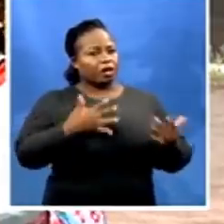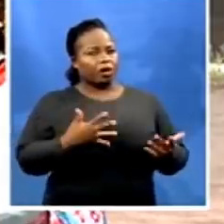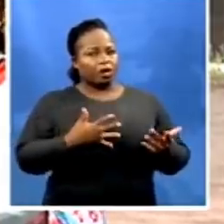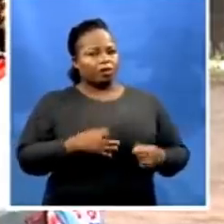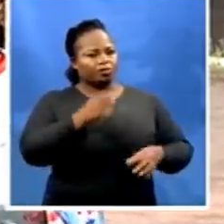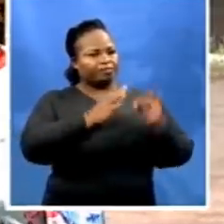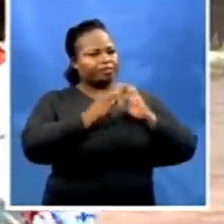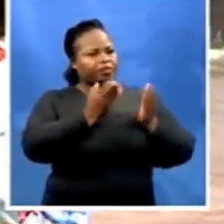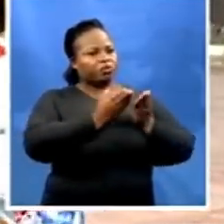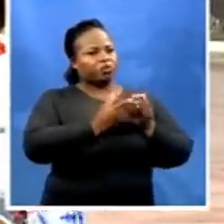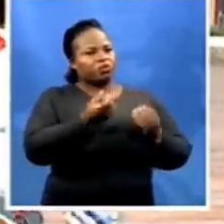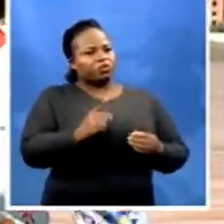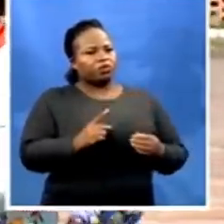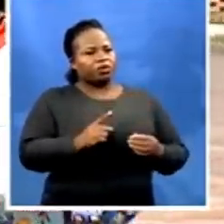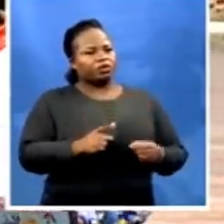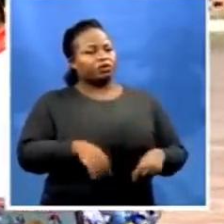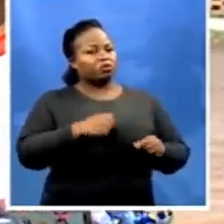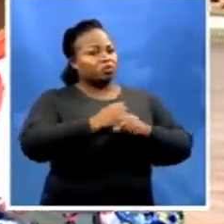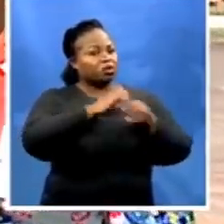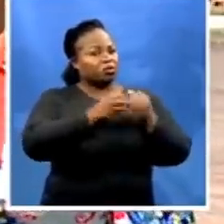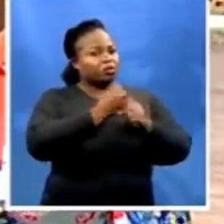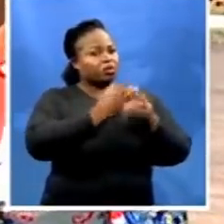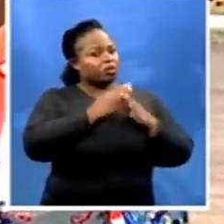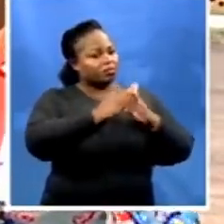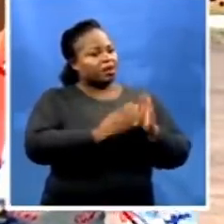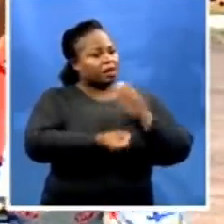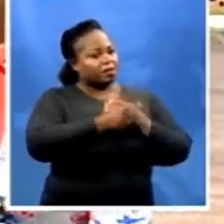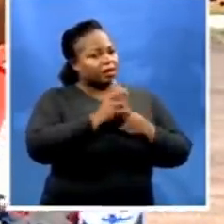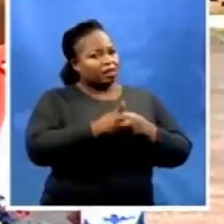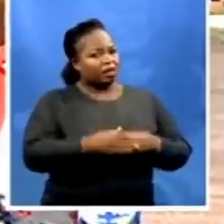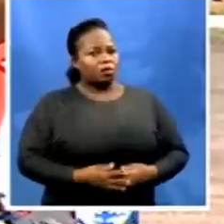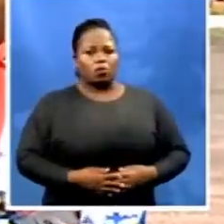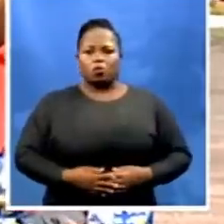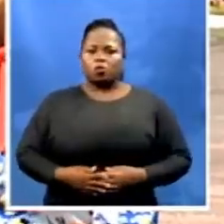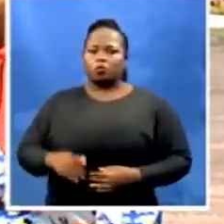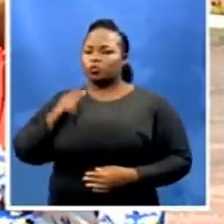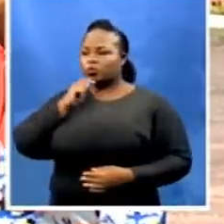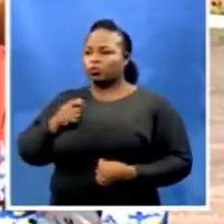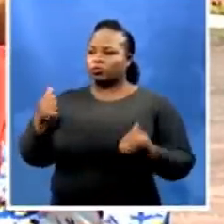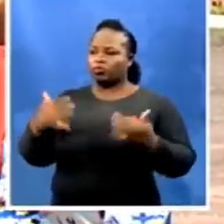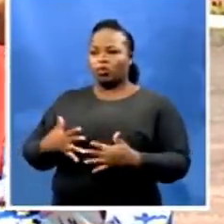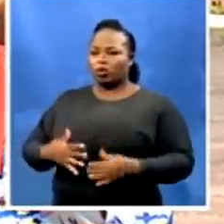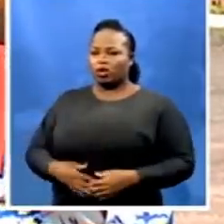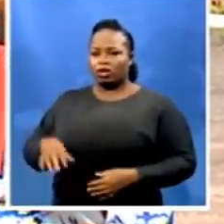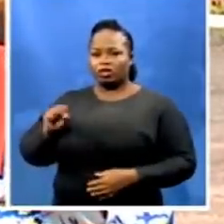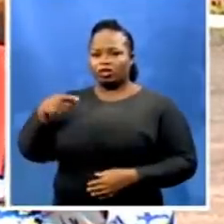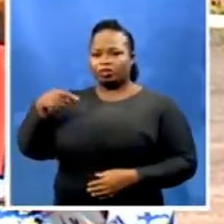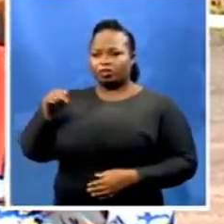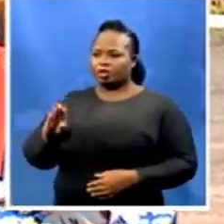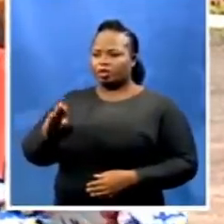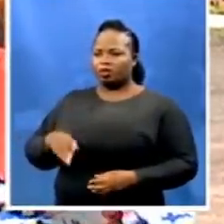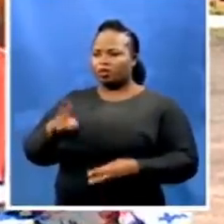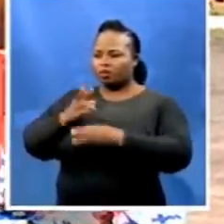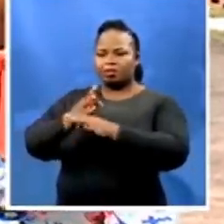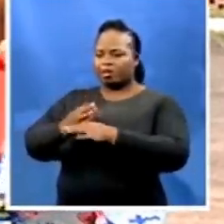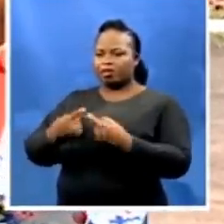happen again? We are very shocked as a SGP, as a parents, because we don't know